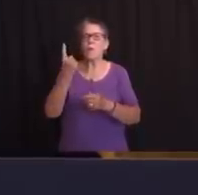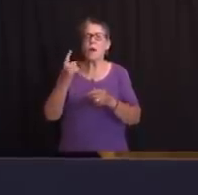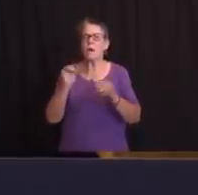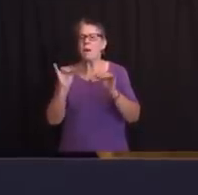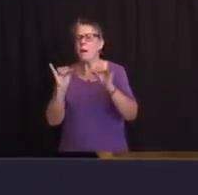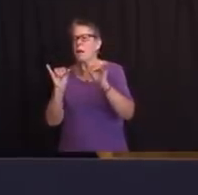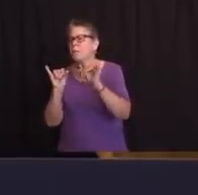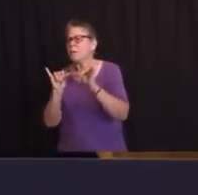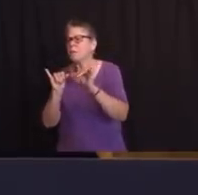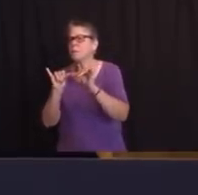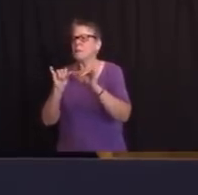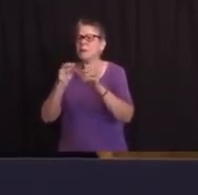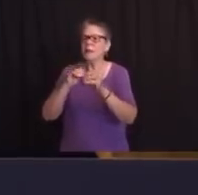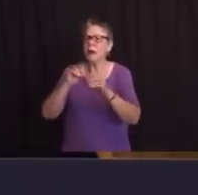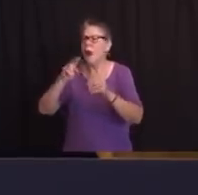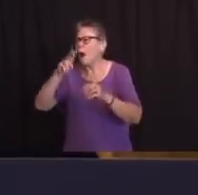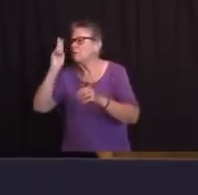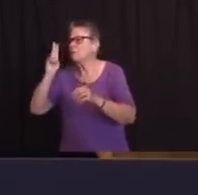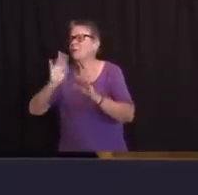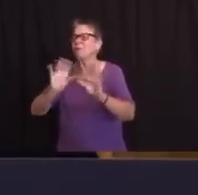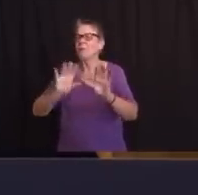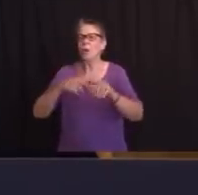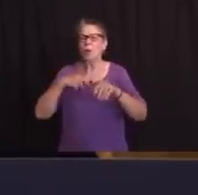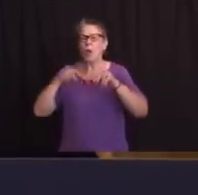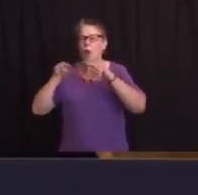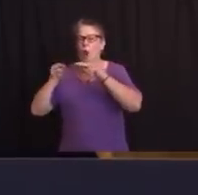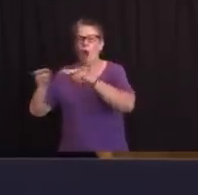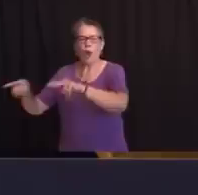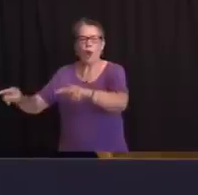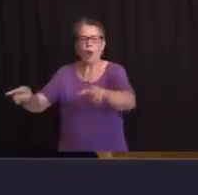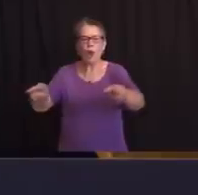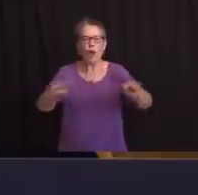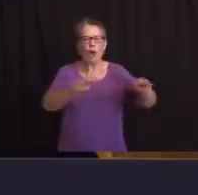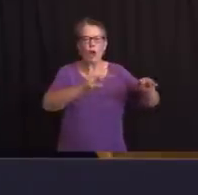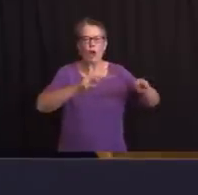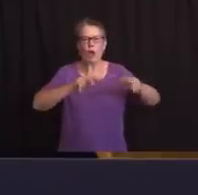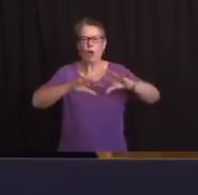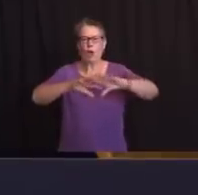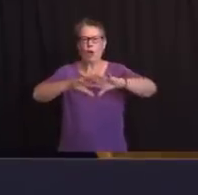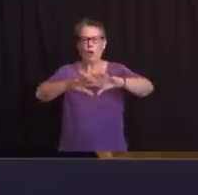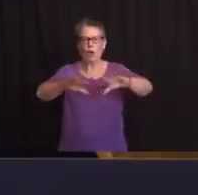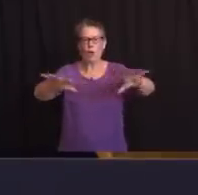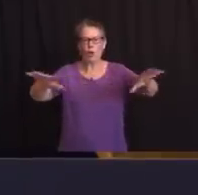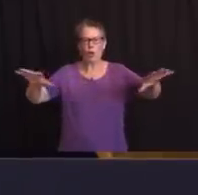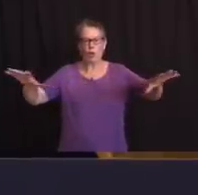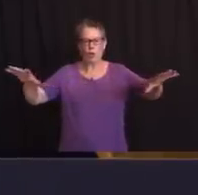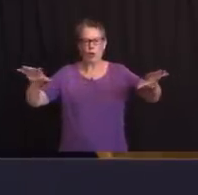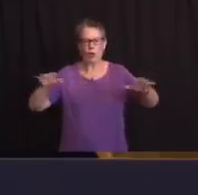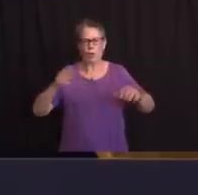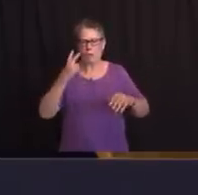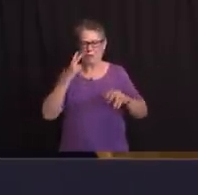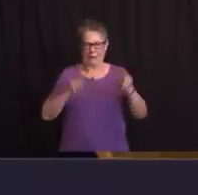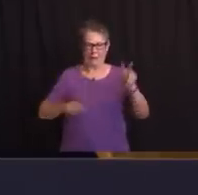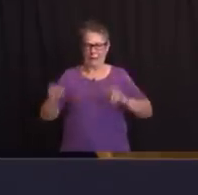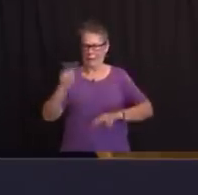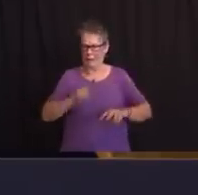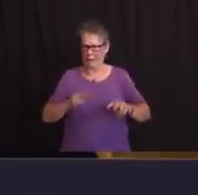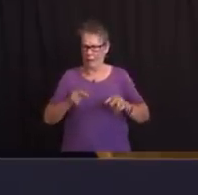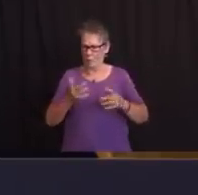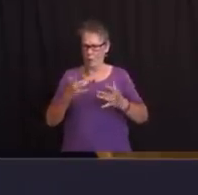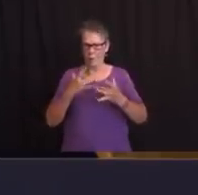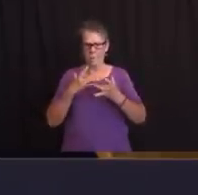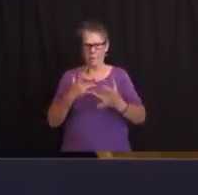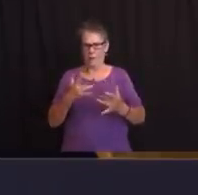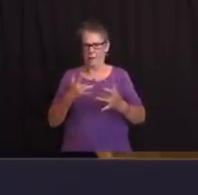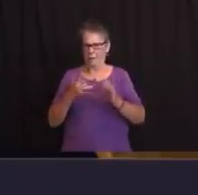data points that we look at. It's the trend in those data. As Ed said, the virus has changed. So you could even